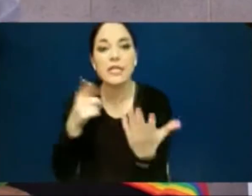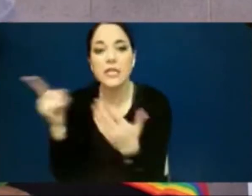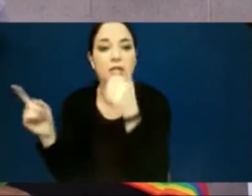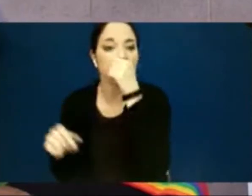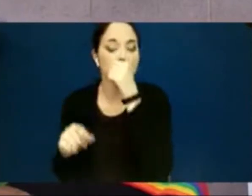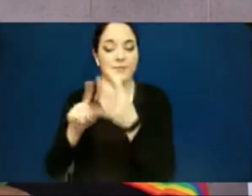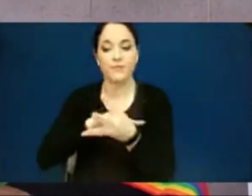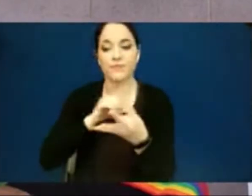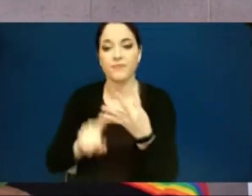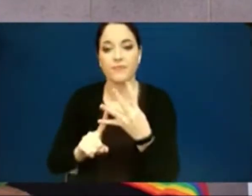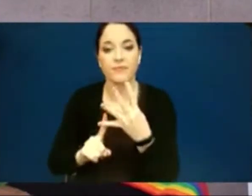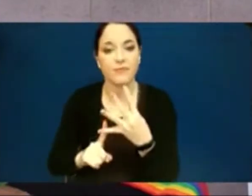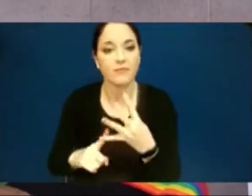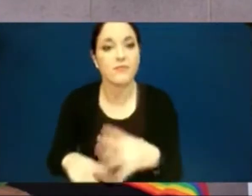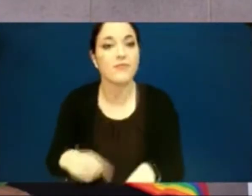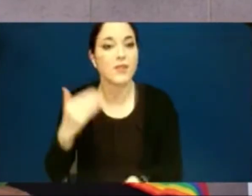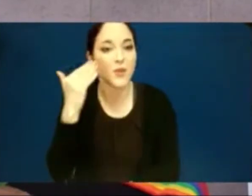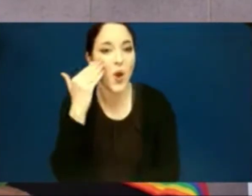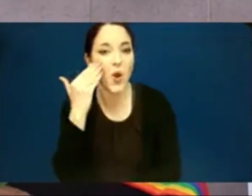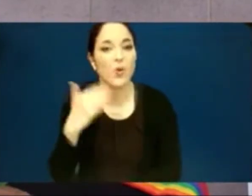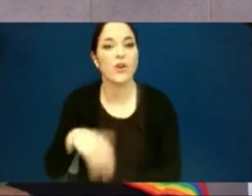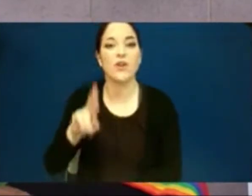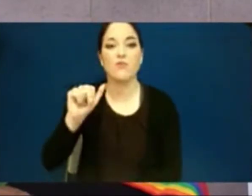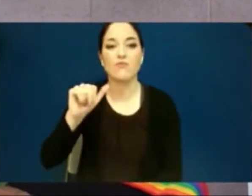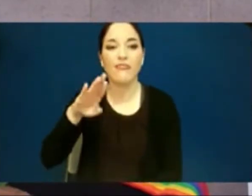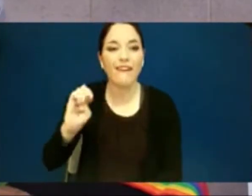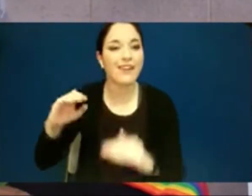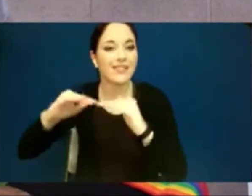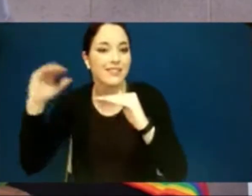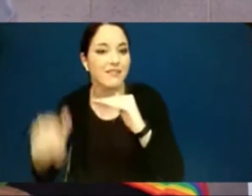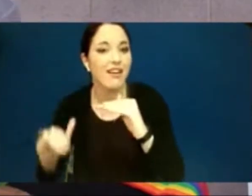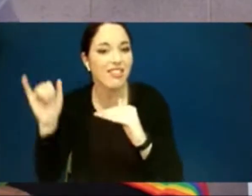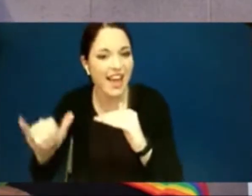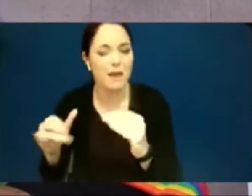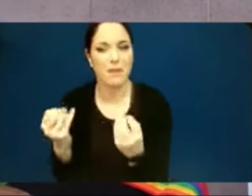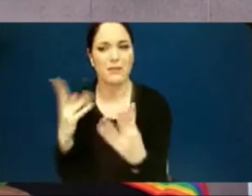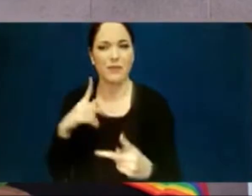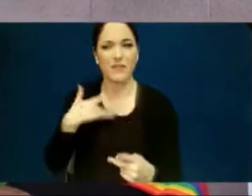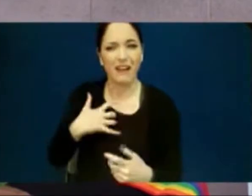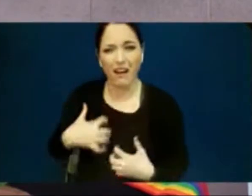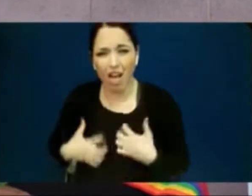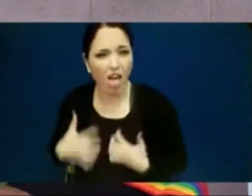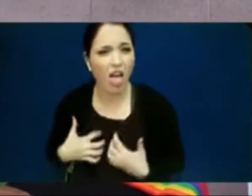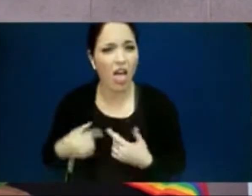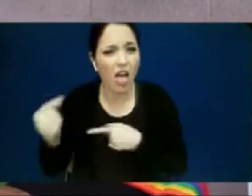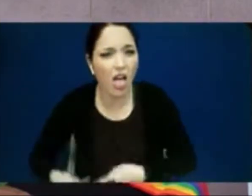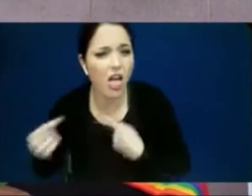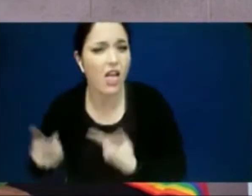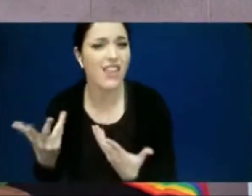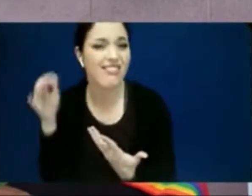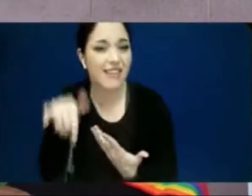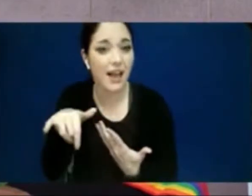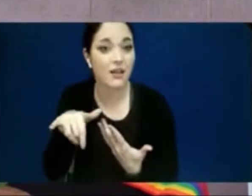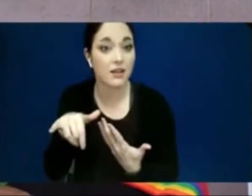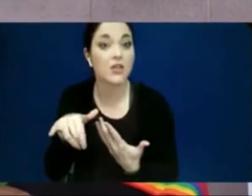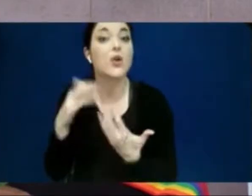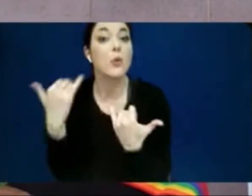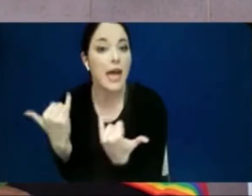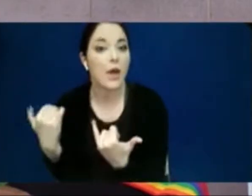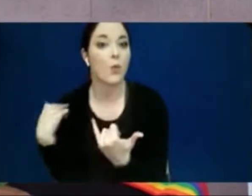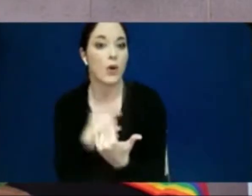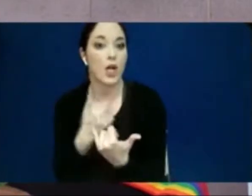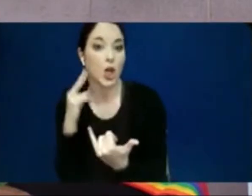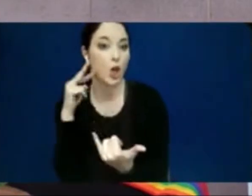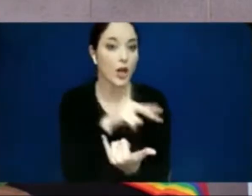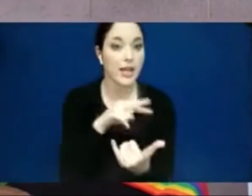the unrest that encircles the globe. Is God asleep in the boat? In Mark 4:38,